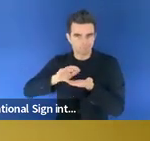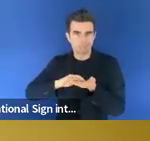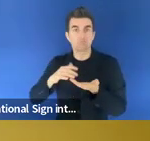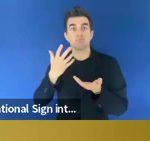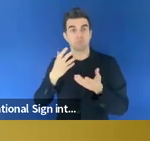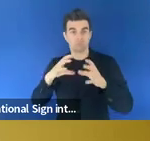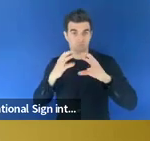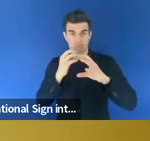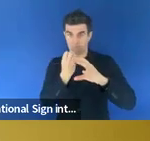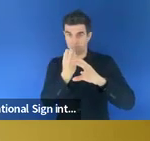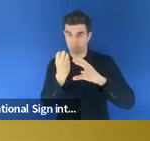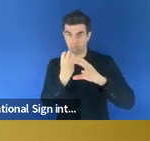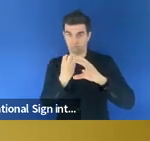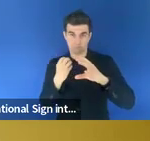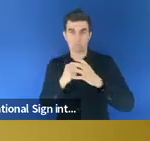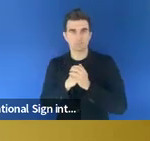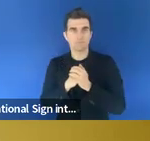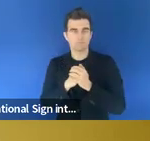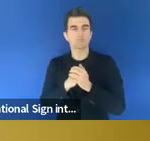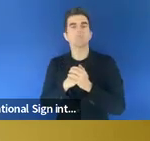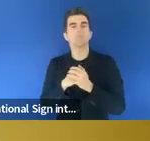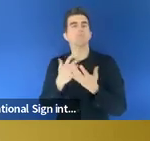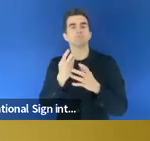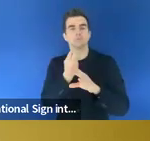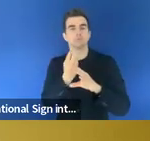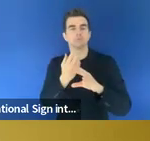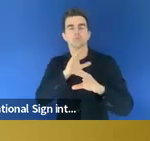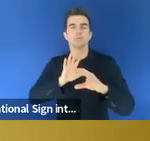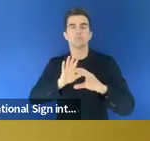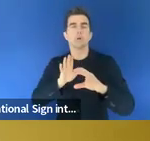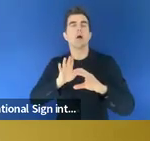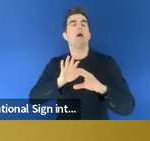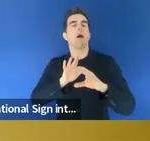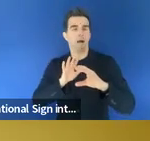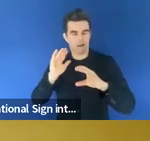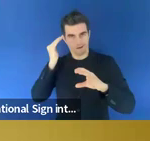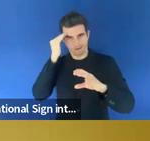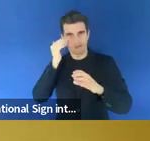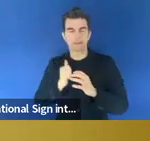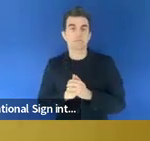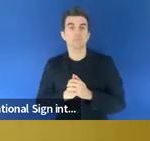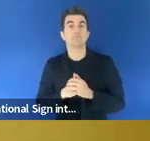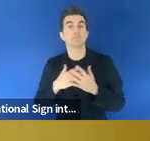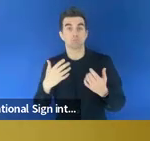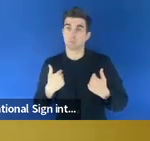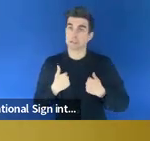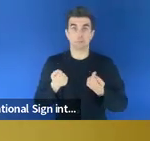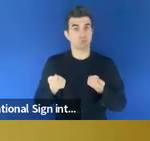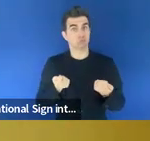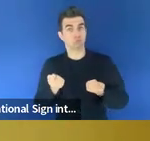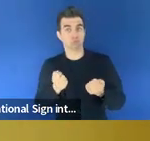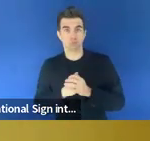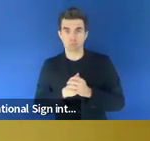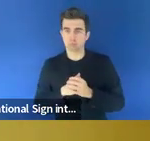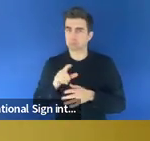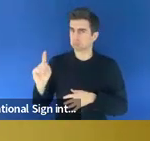Easy peasy. Boom. They're asking for 1,000 units. I sell them 1,000 units. Now, if a company came to me and said, hey, Anthony, this is great, but what we really need